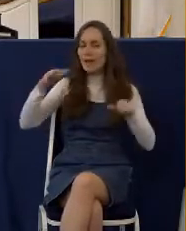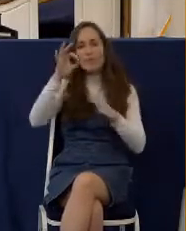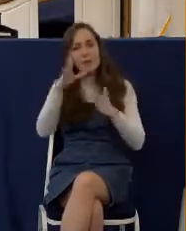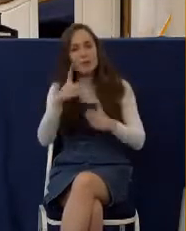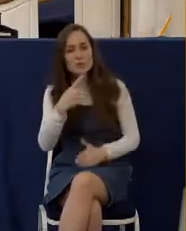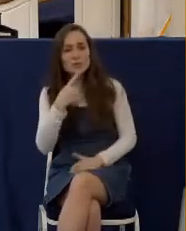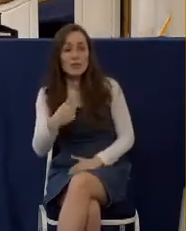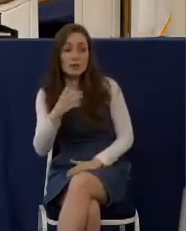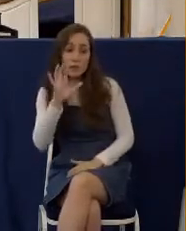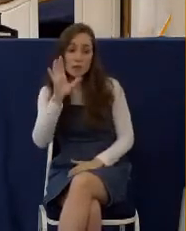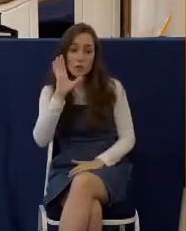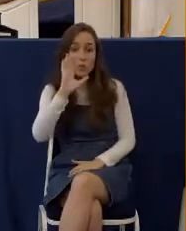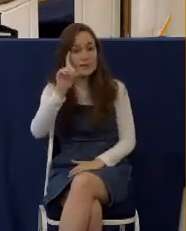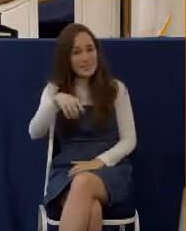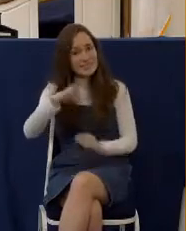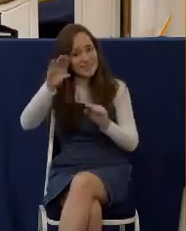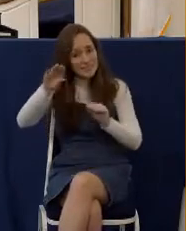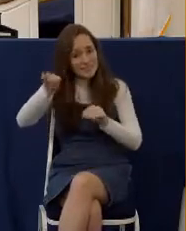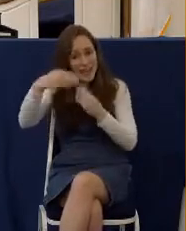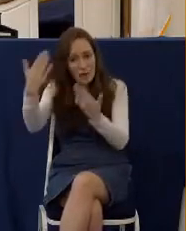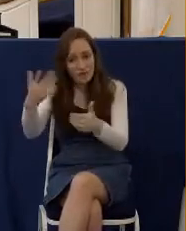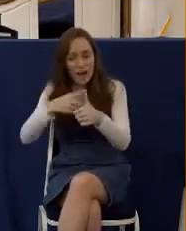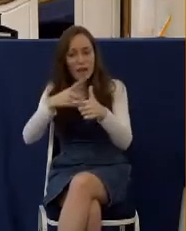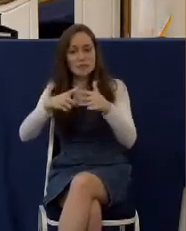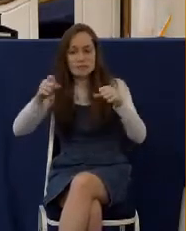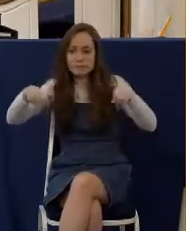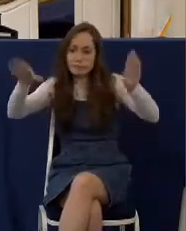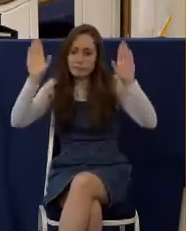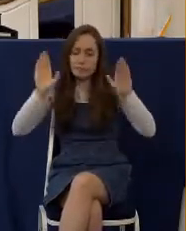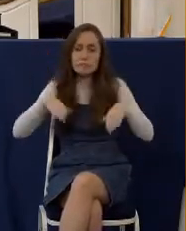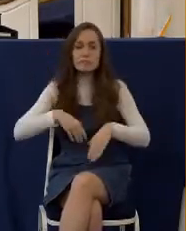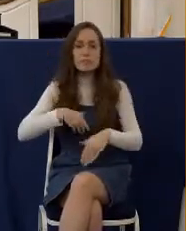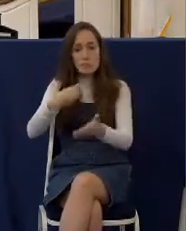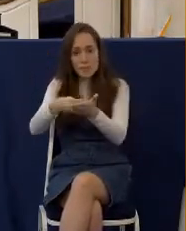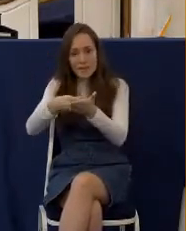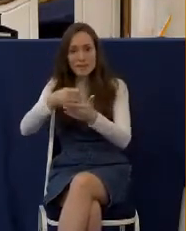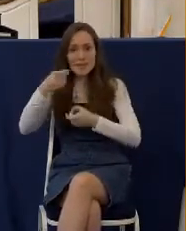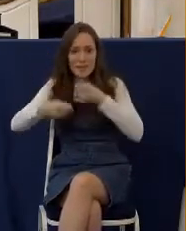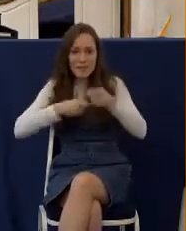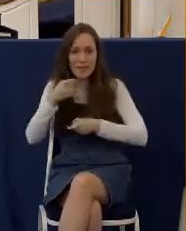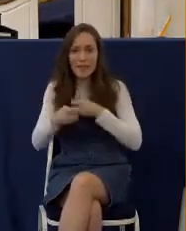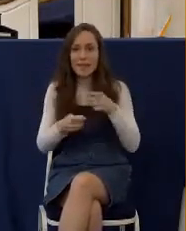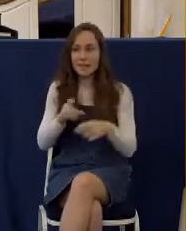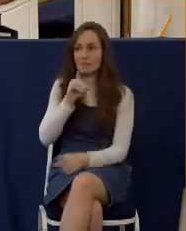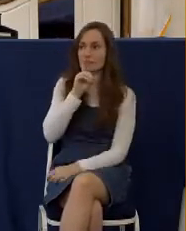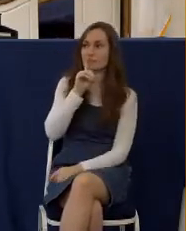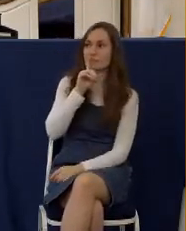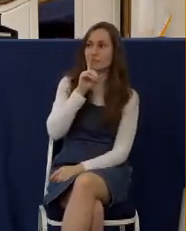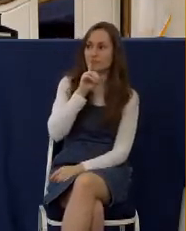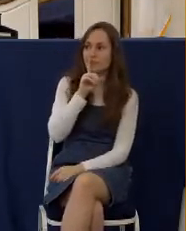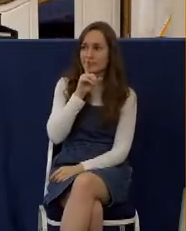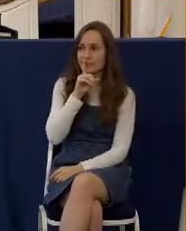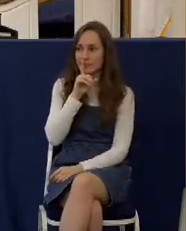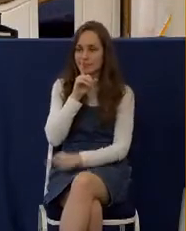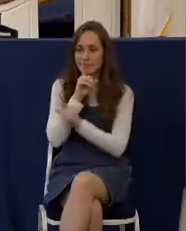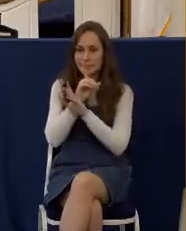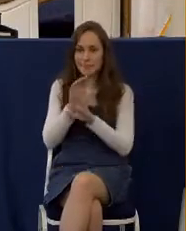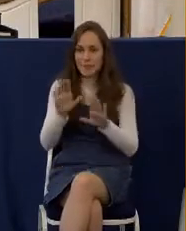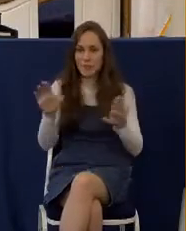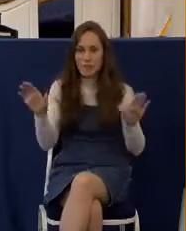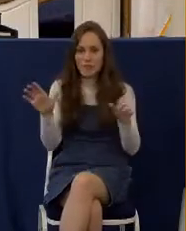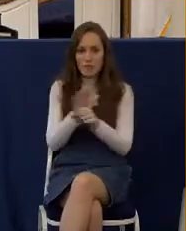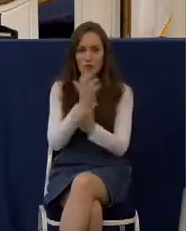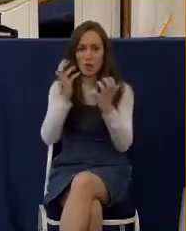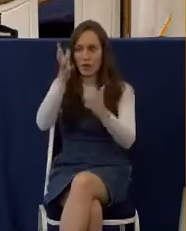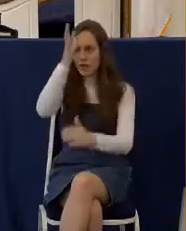pastor said, it's going to take sacrifice. It's going to take money. It's going to take giving. And there was a quiet hush that came over the auditorium. And